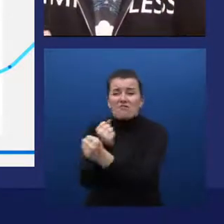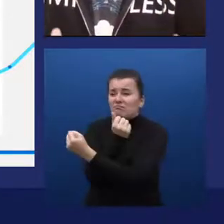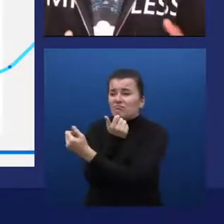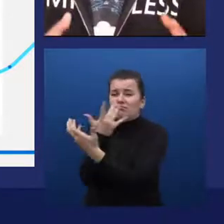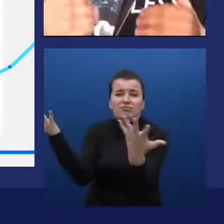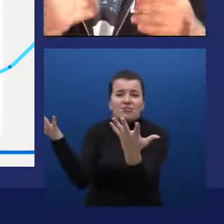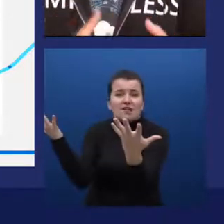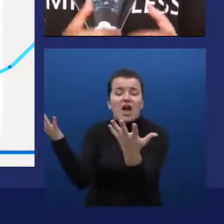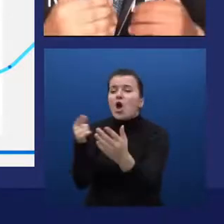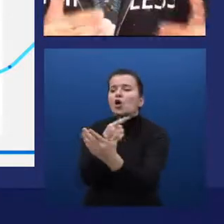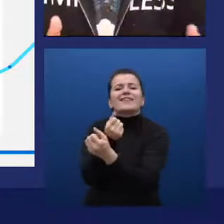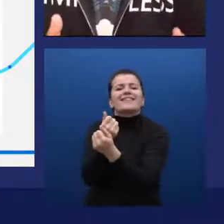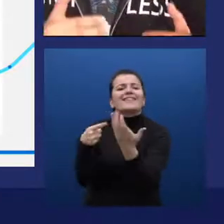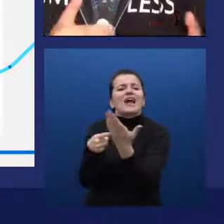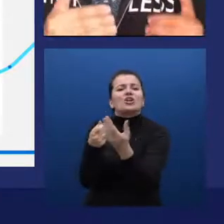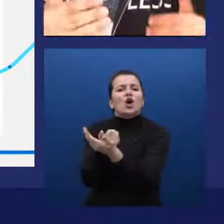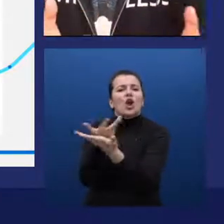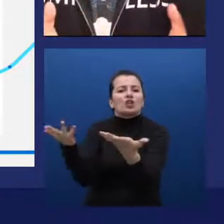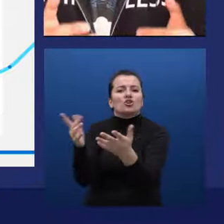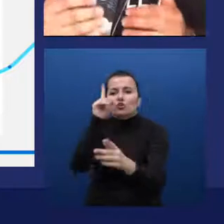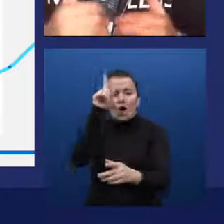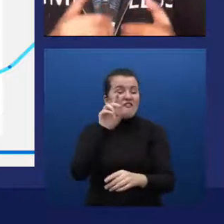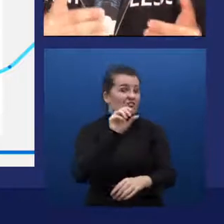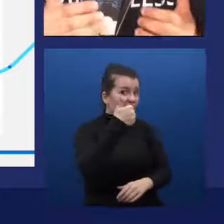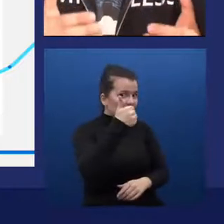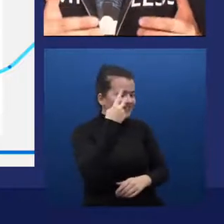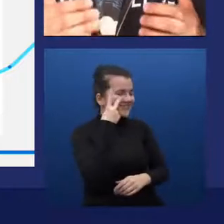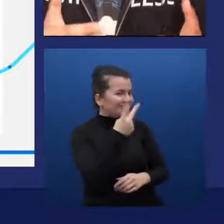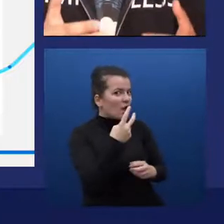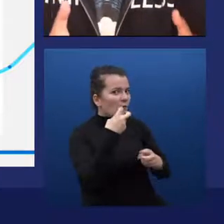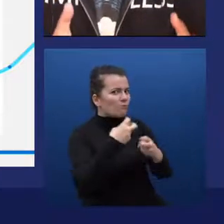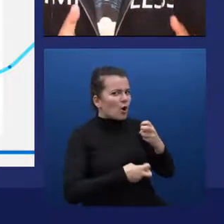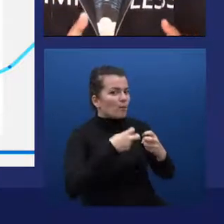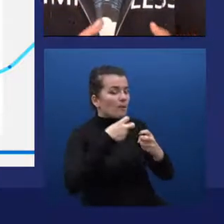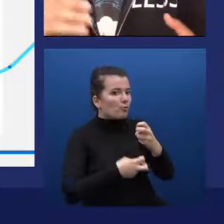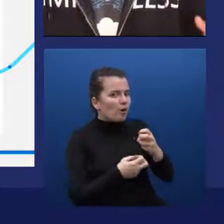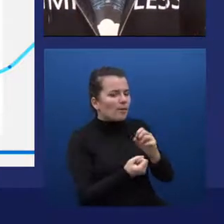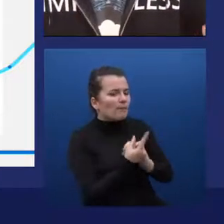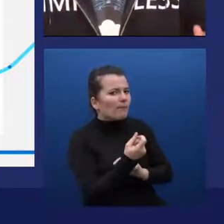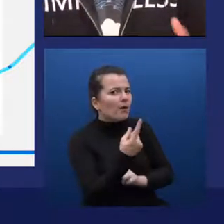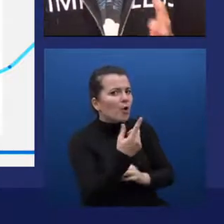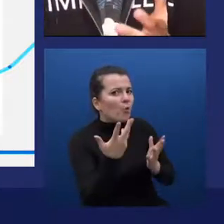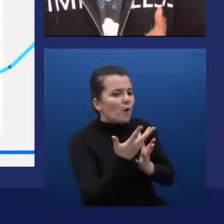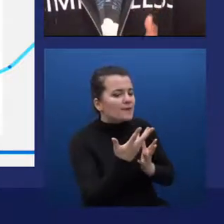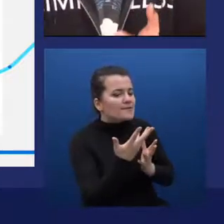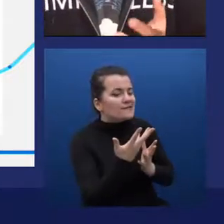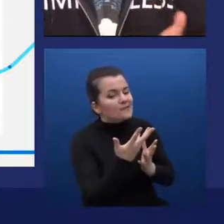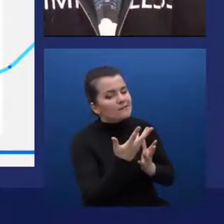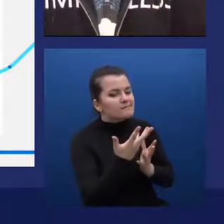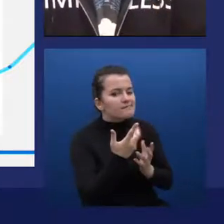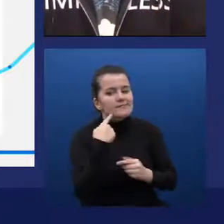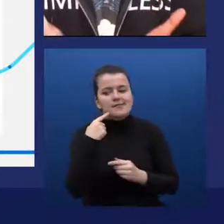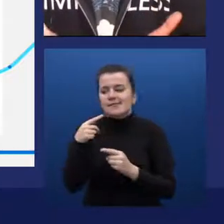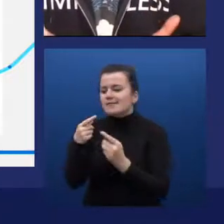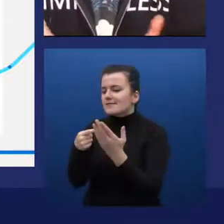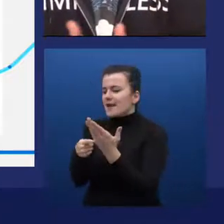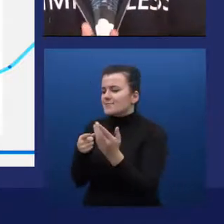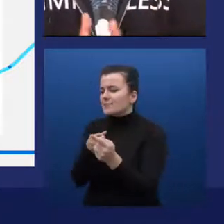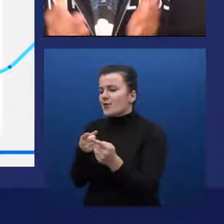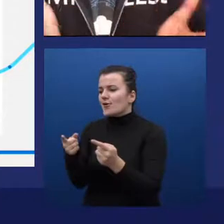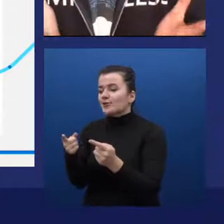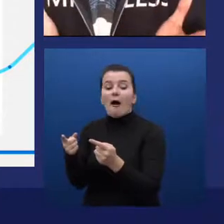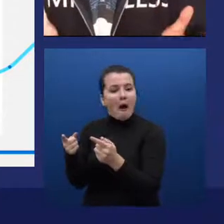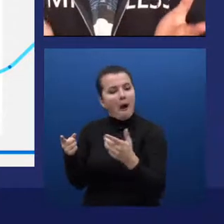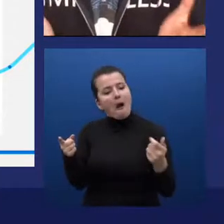with the technology. Lead with the problem, understanding of the problem or understanding of the opportunity first, and then see where the technology can be